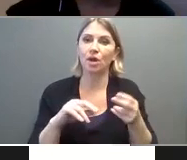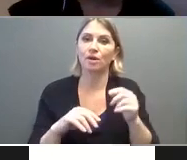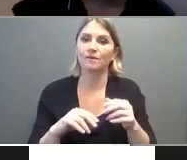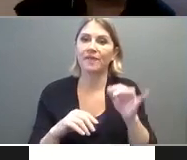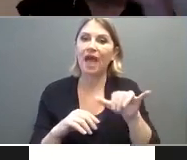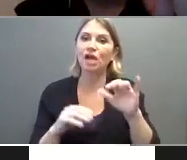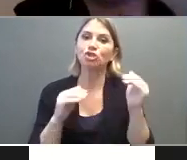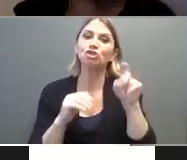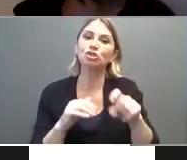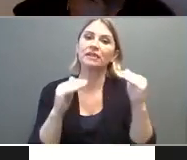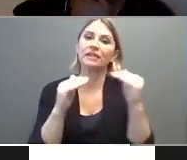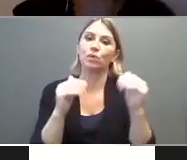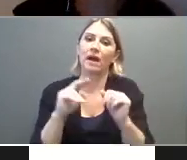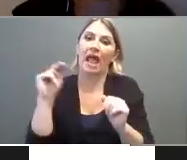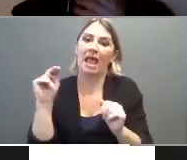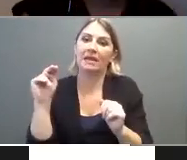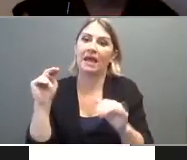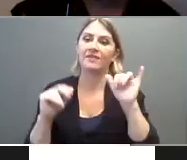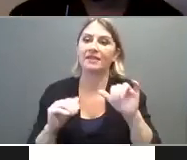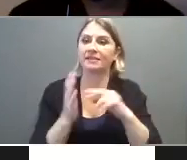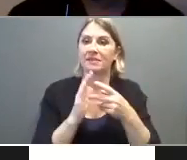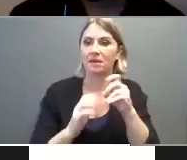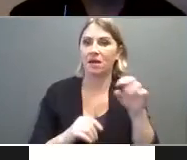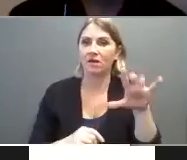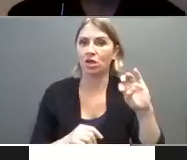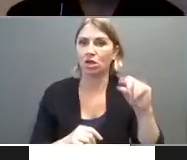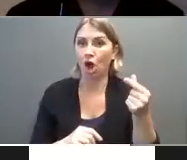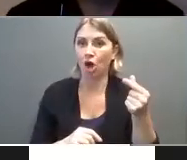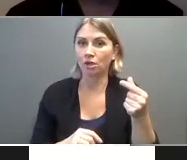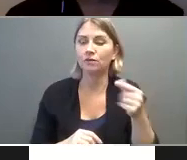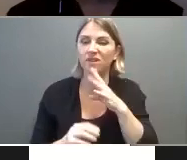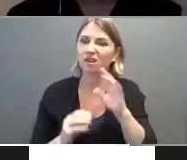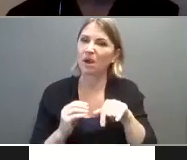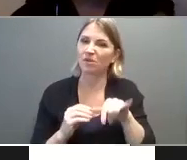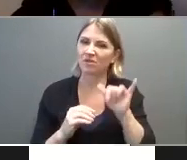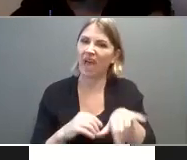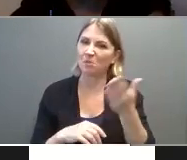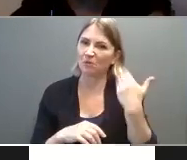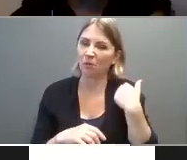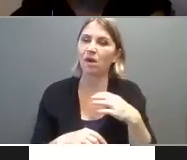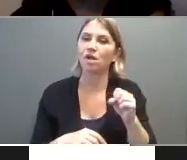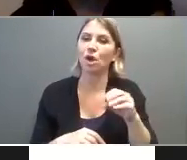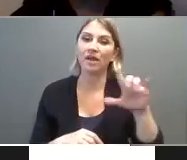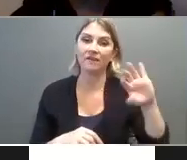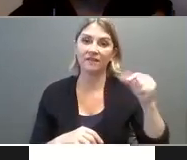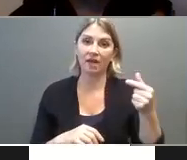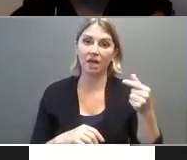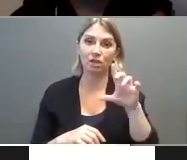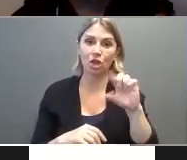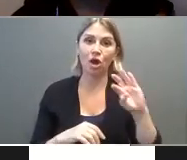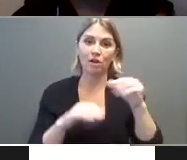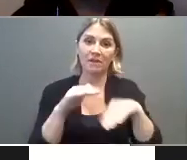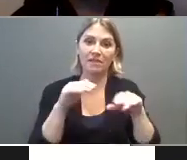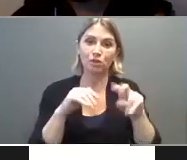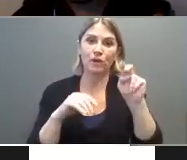should equal to n. That is the meaning of log, right? We discussed about this earlier. So if log base 2n